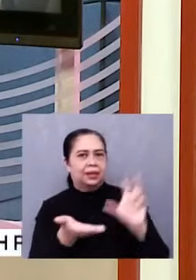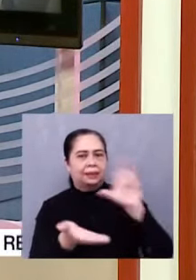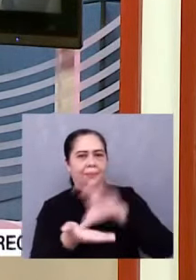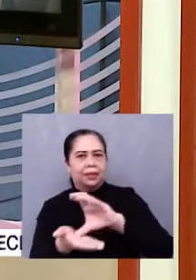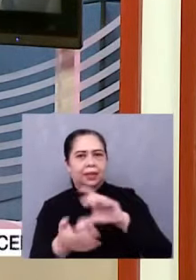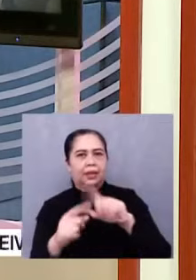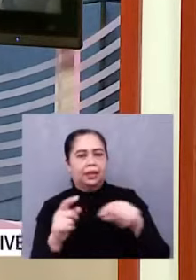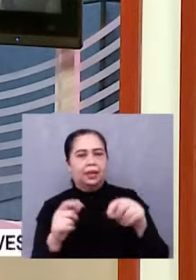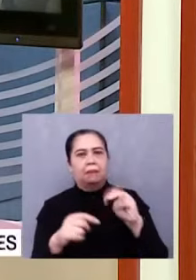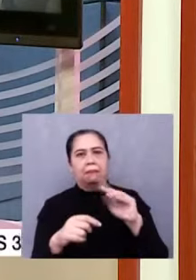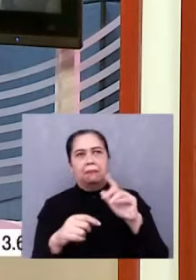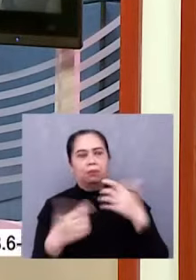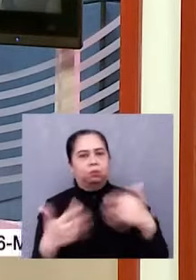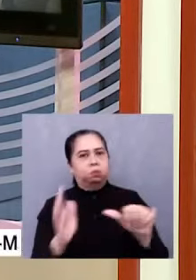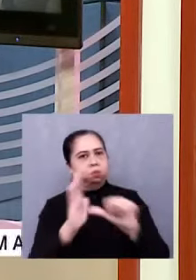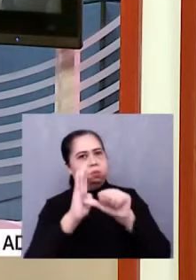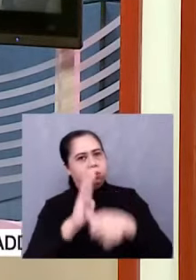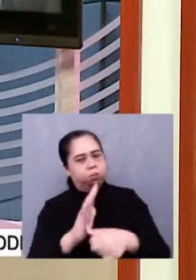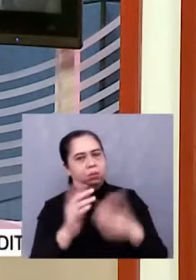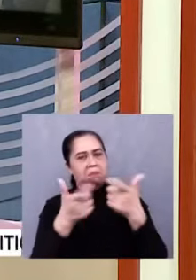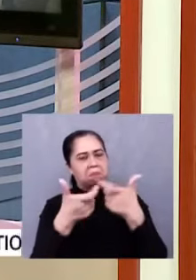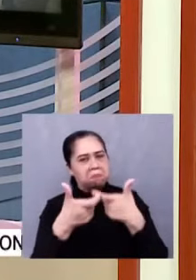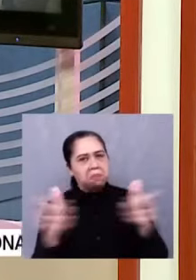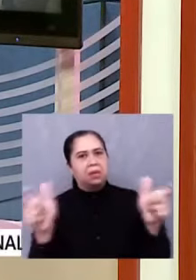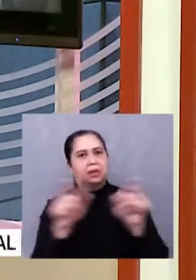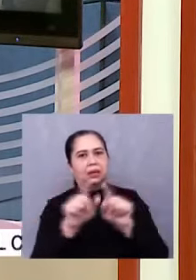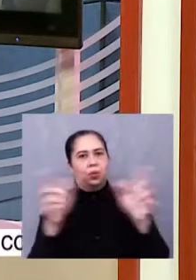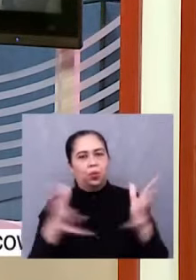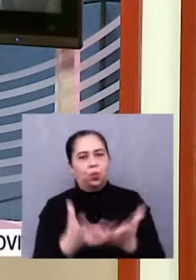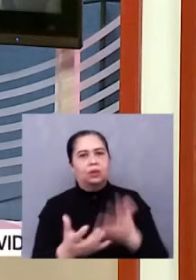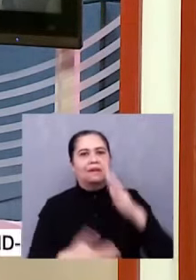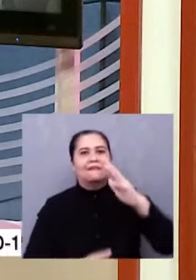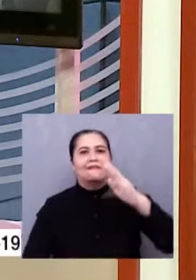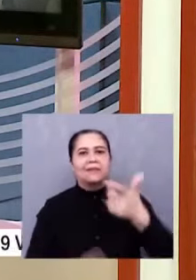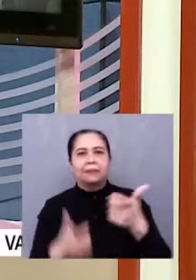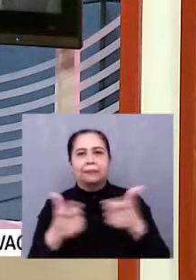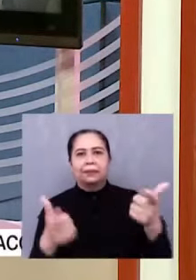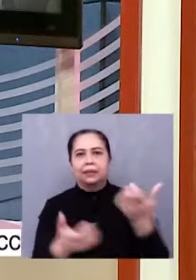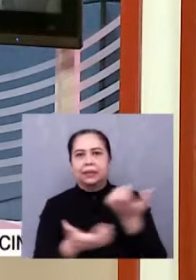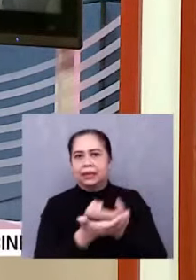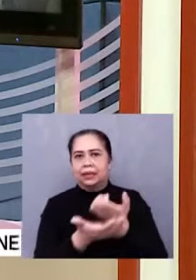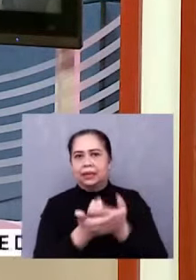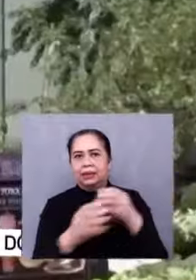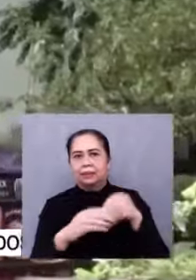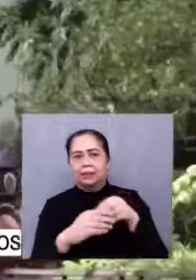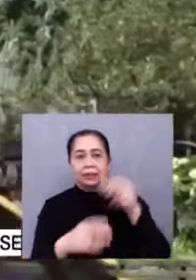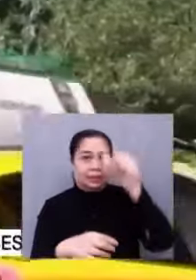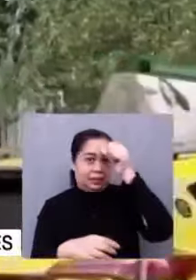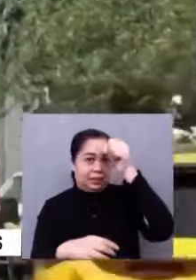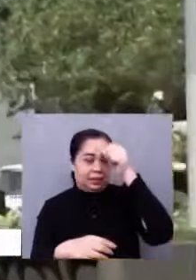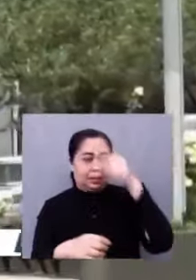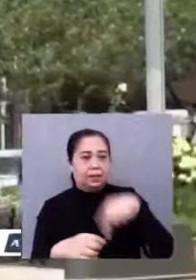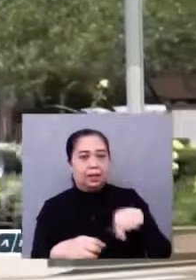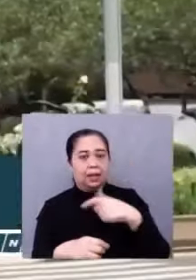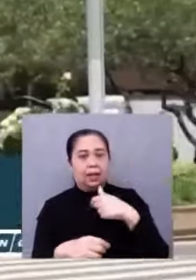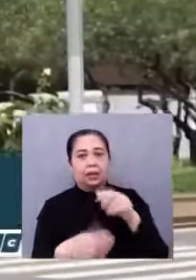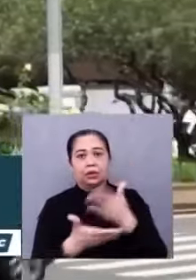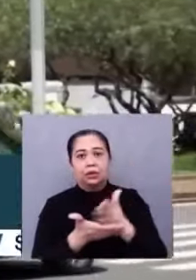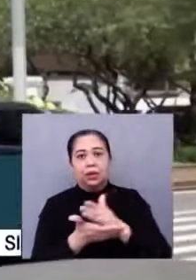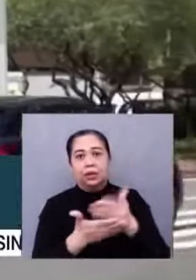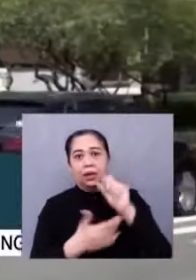milestone that would make it as big as the world's fifth largest economy, India. shares of Apple now trading